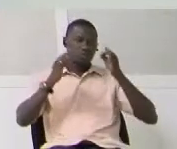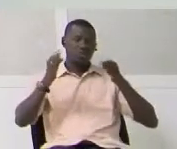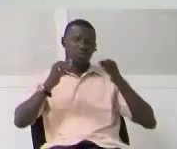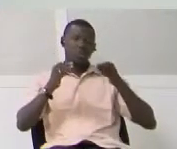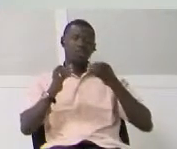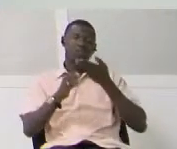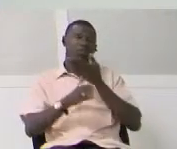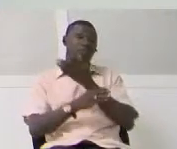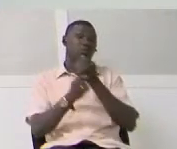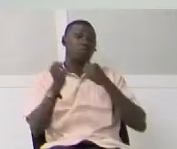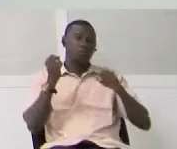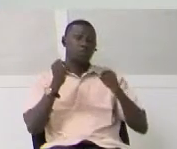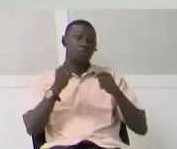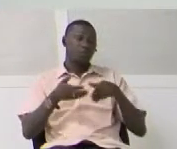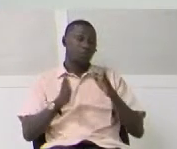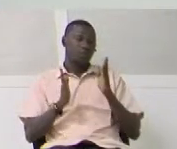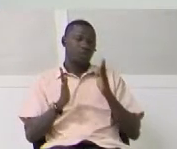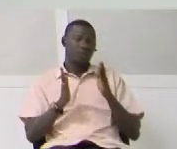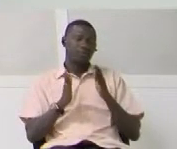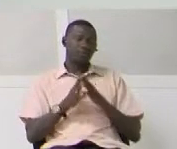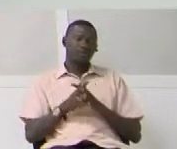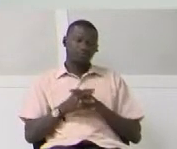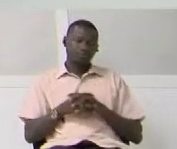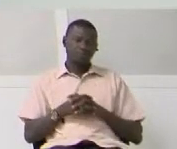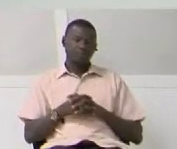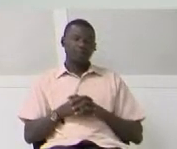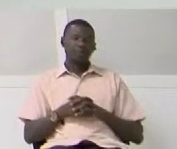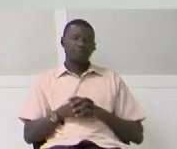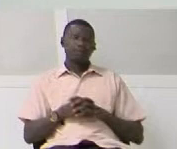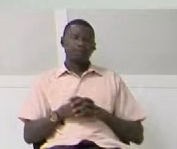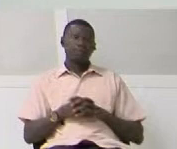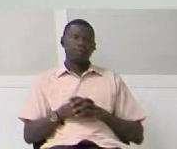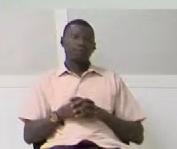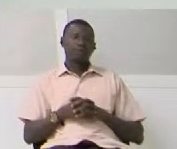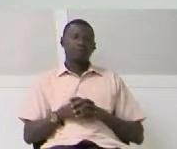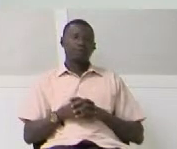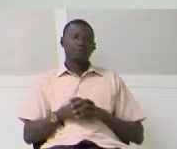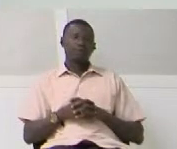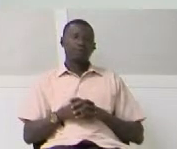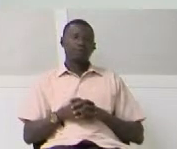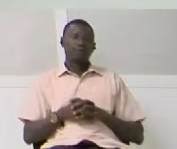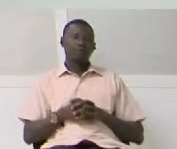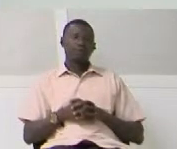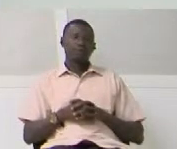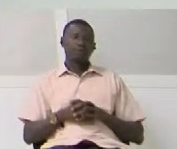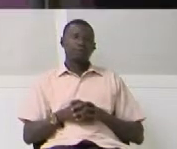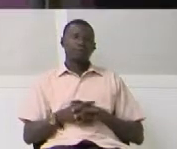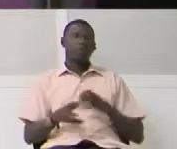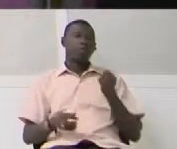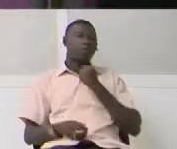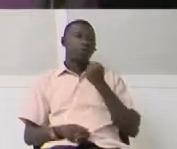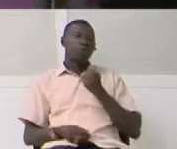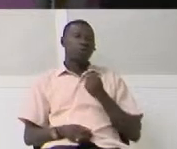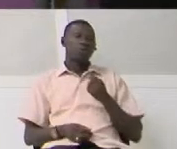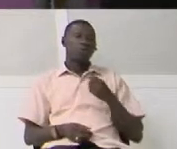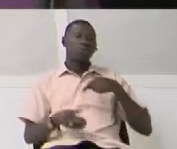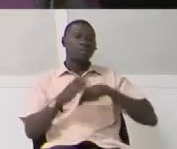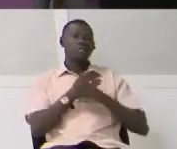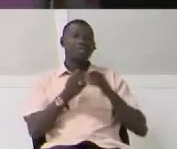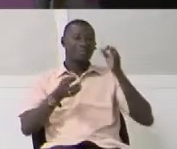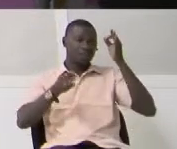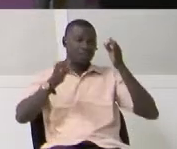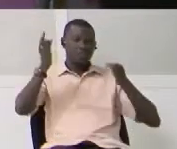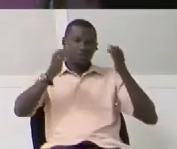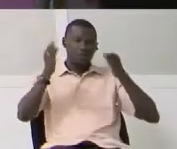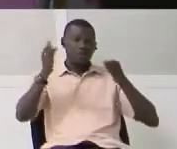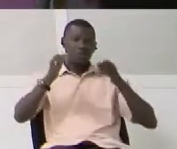be concerned about the justice system because ci court yi fi nekka in the court